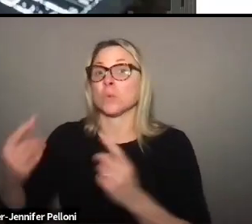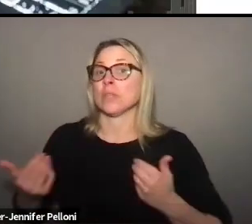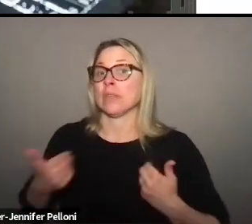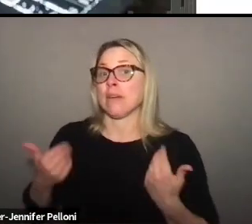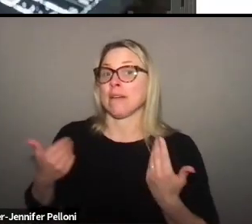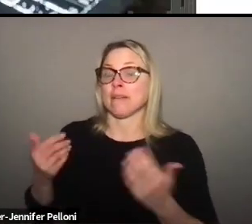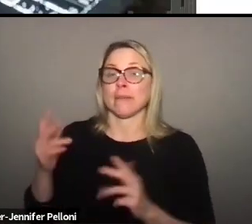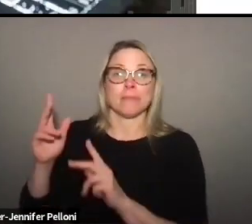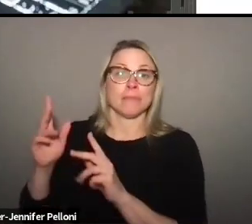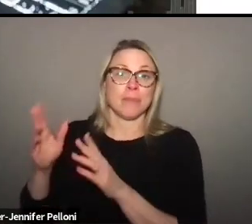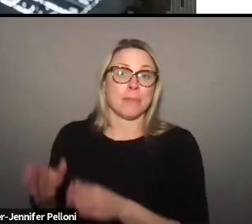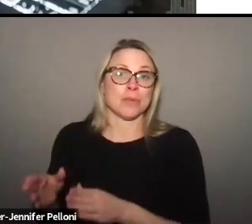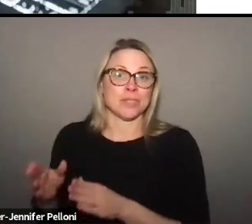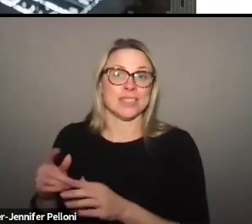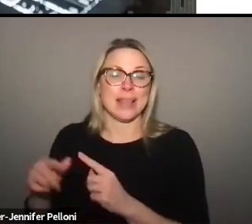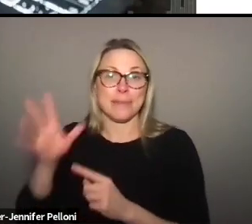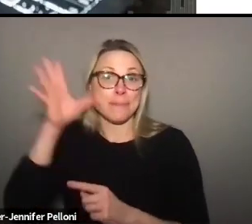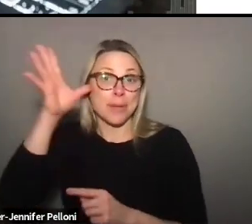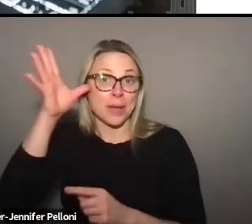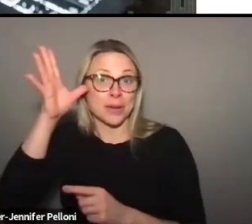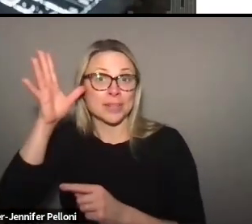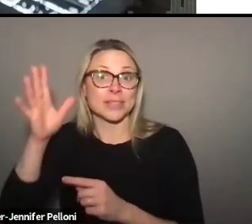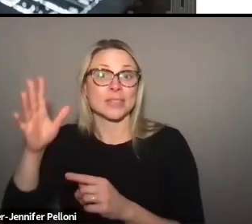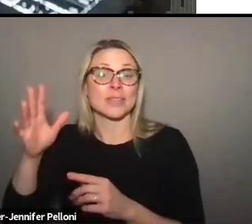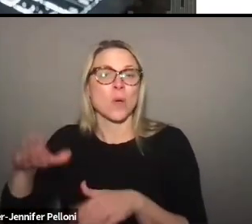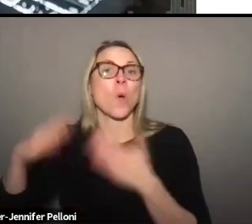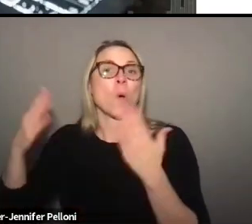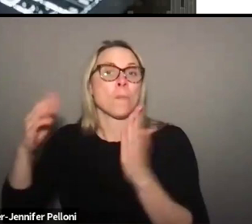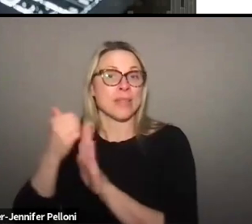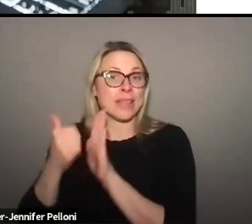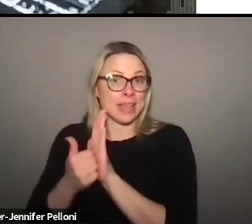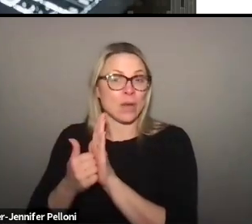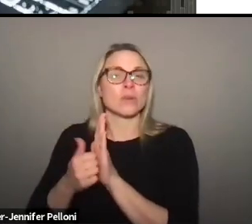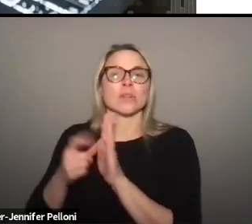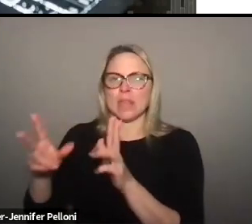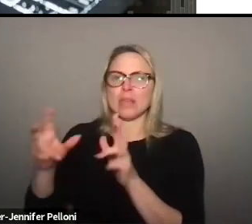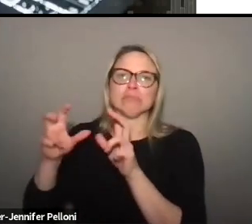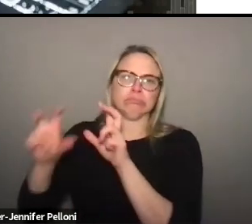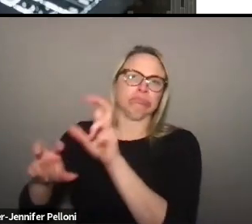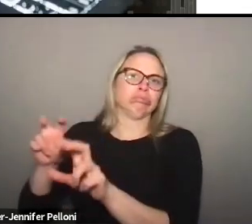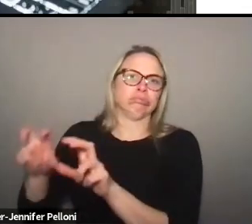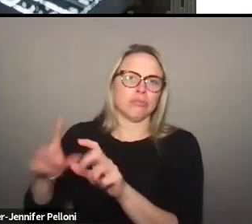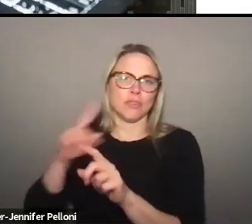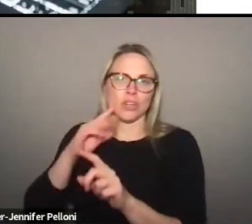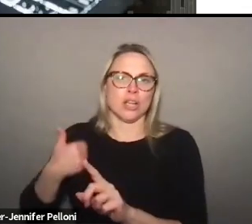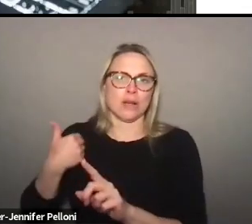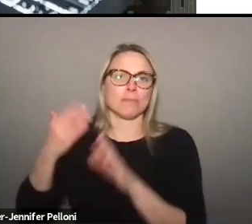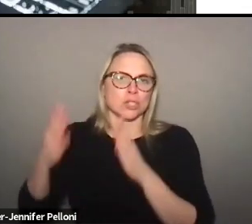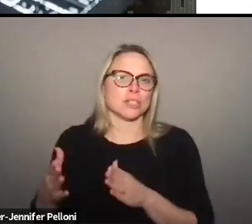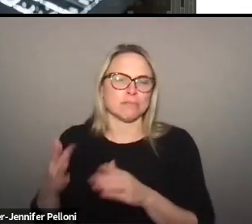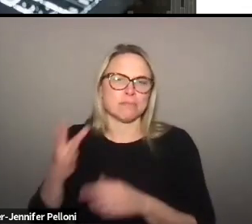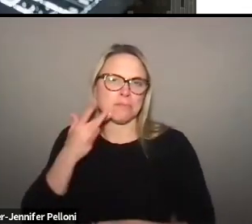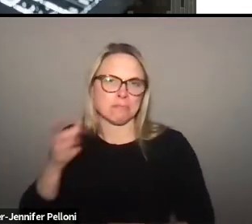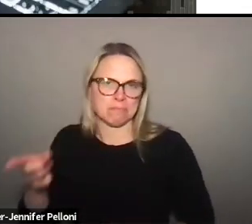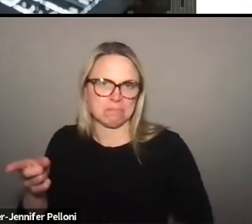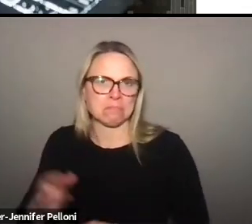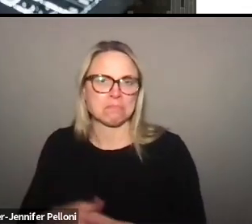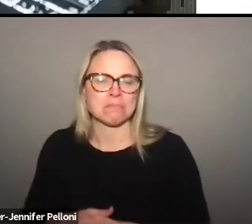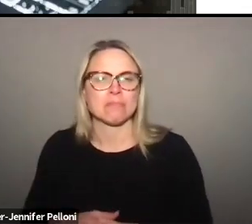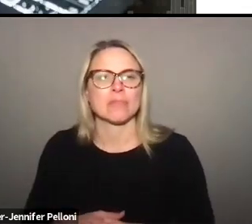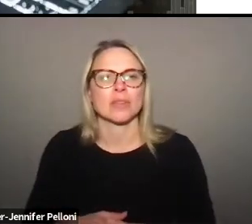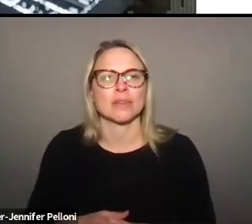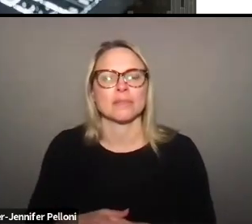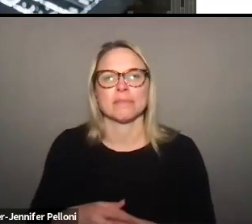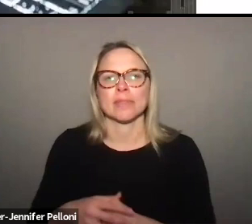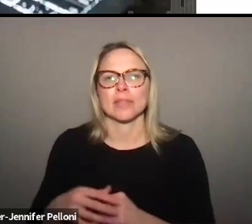a person is and parents open for an account, an ABLE account for a very young person. They like the investment choices a